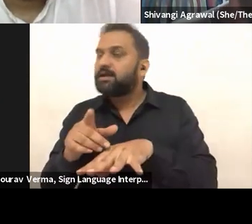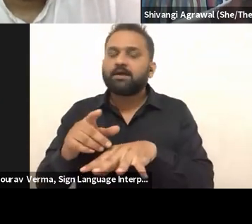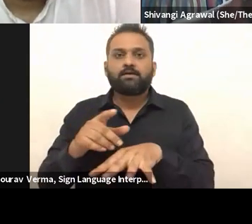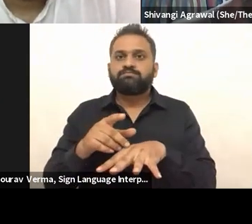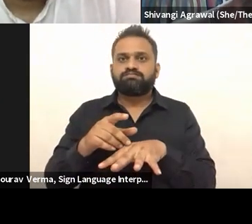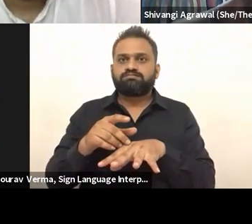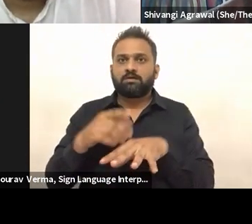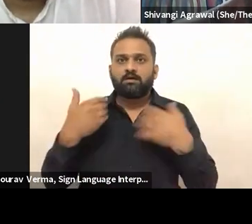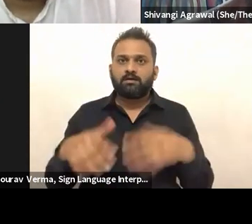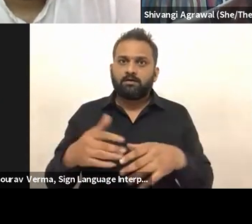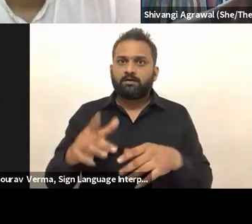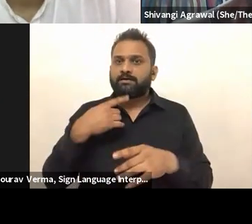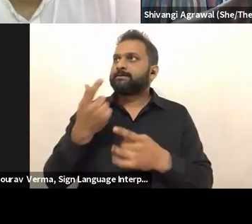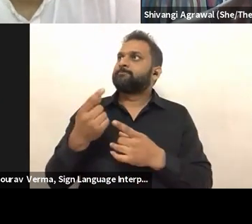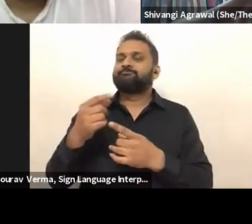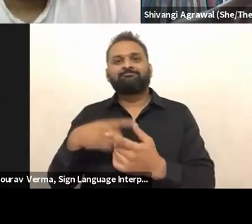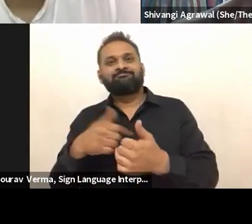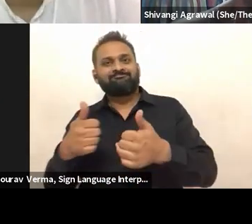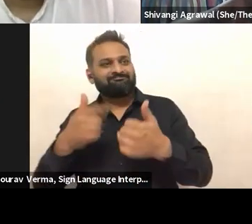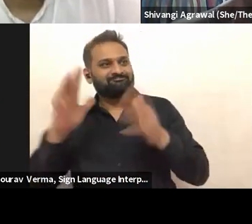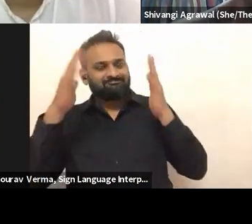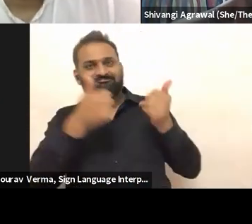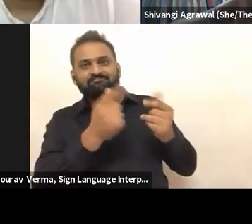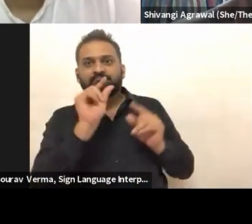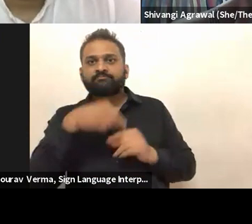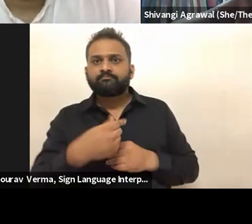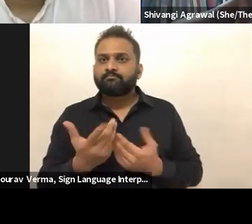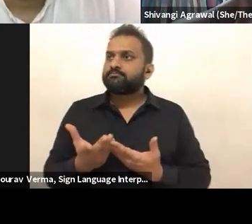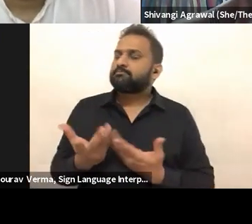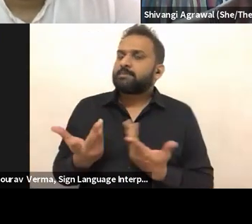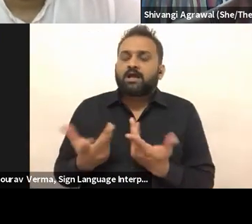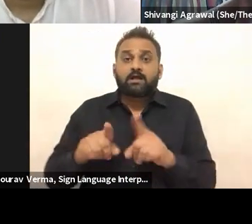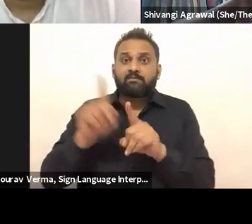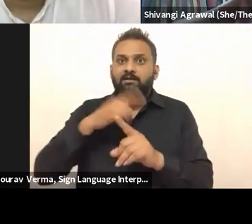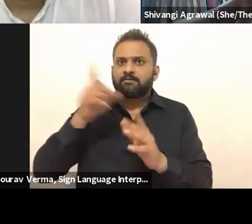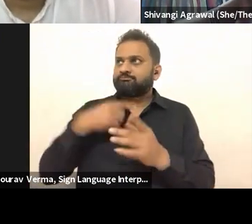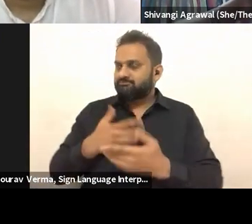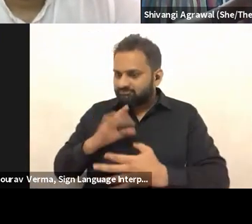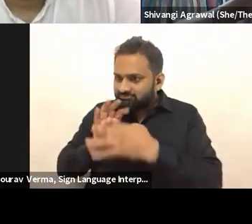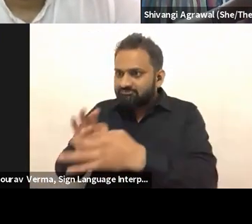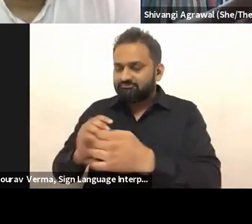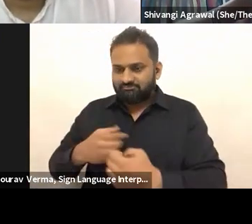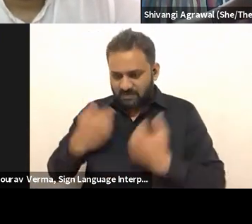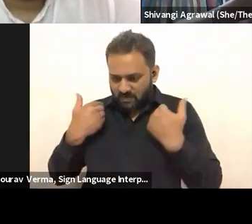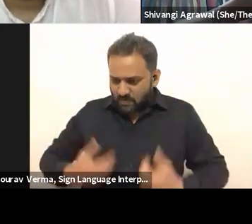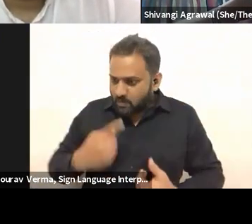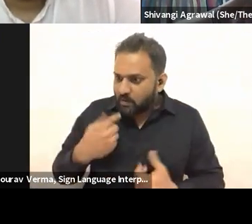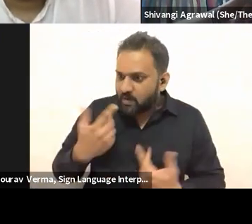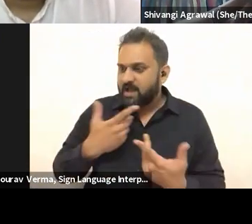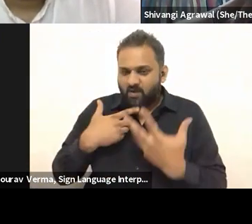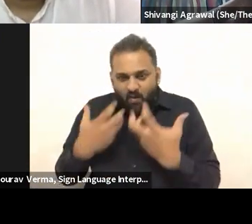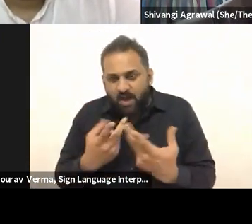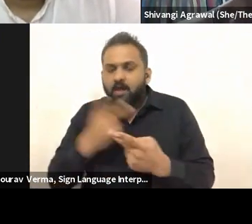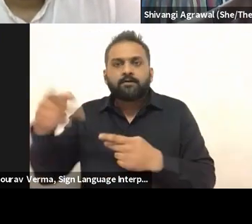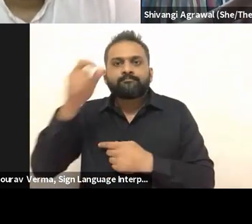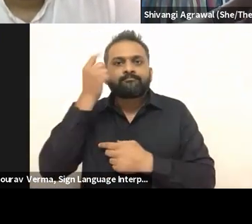always like a token representation, and it's not like a deep understanding of who I am and what I need and like my access